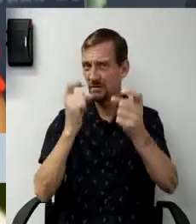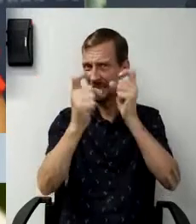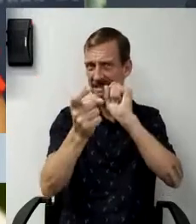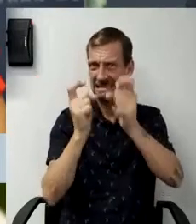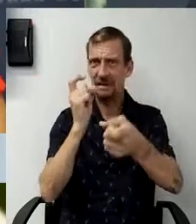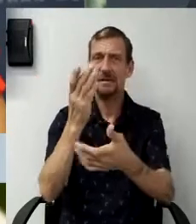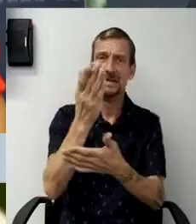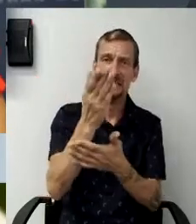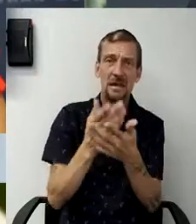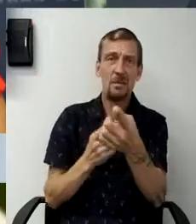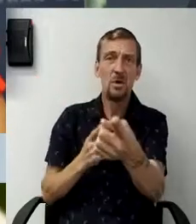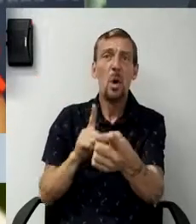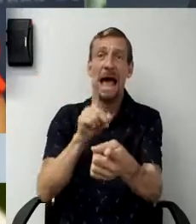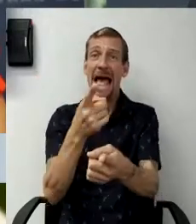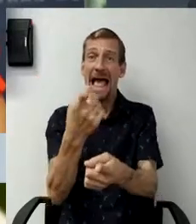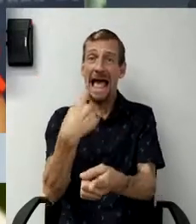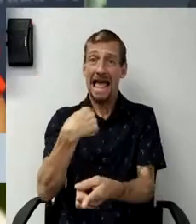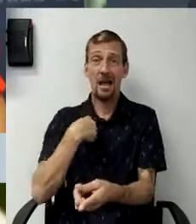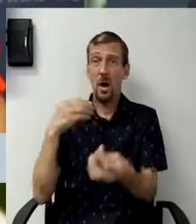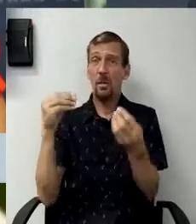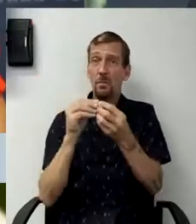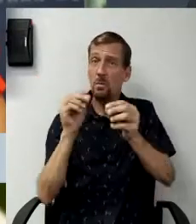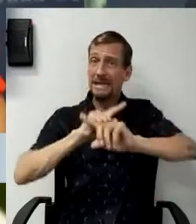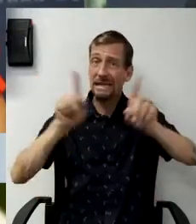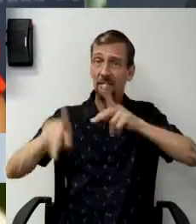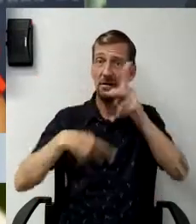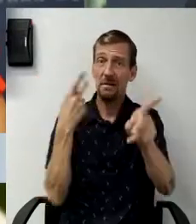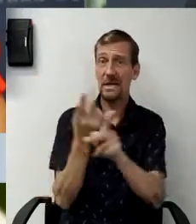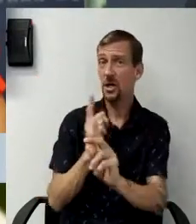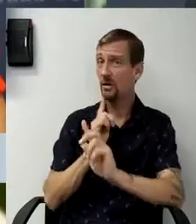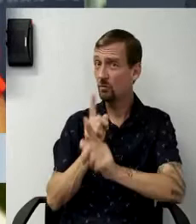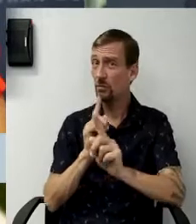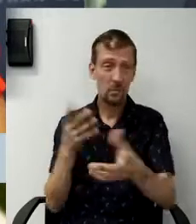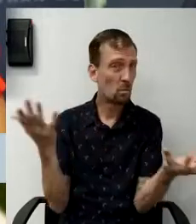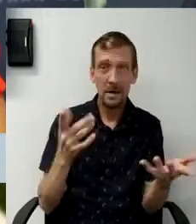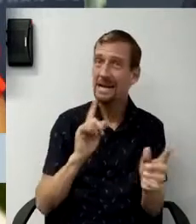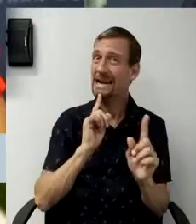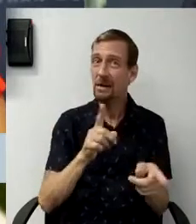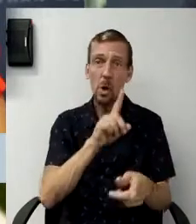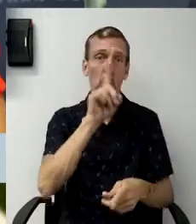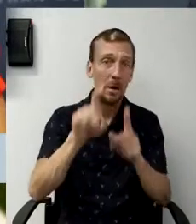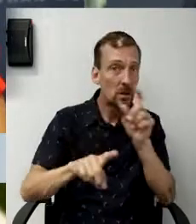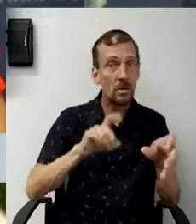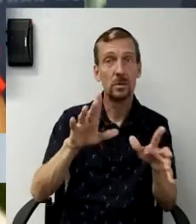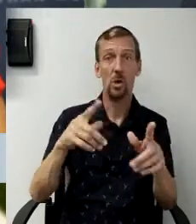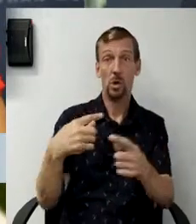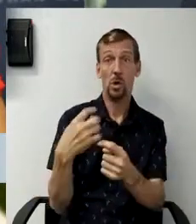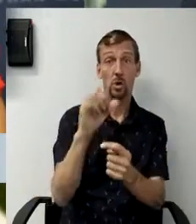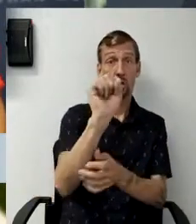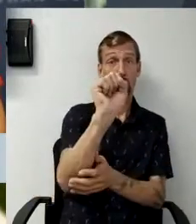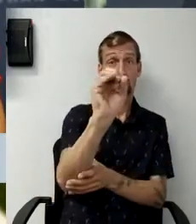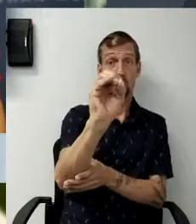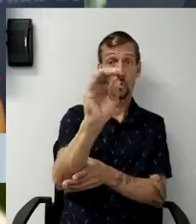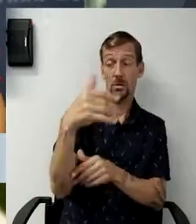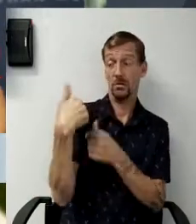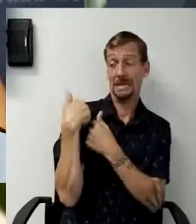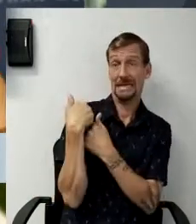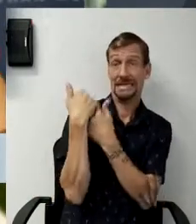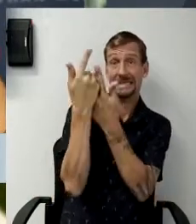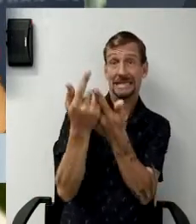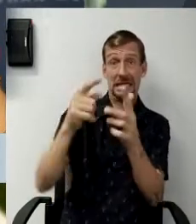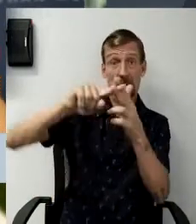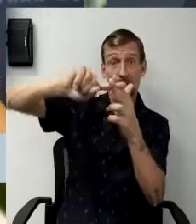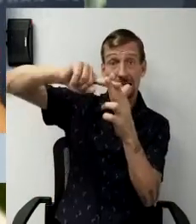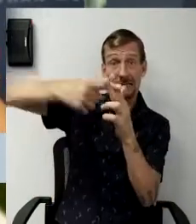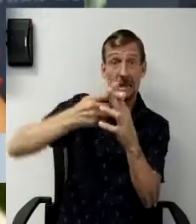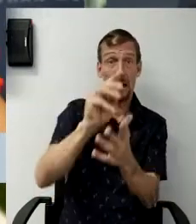of information, and so we want to be really responsive to that. So since inception of the pandemic, which really we saw our first